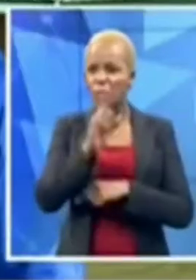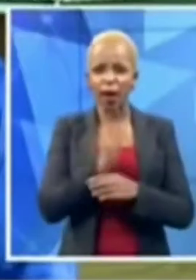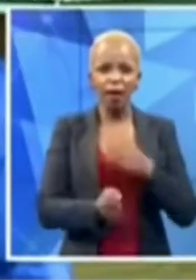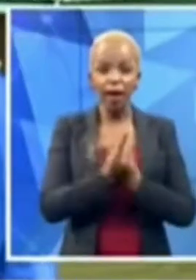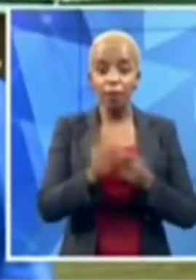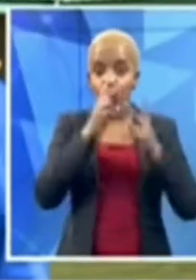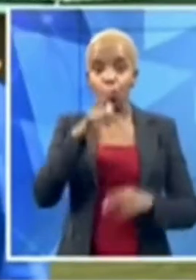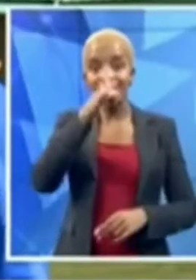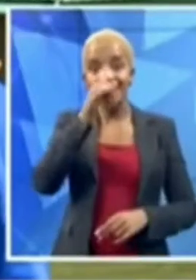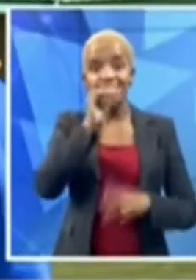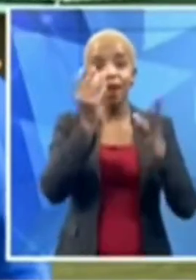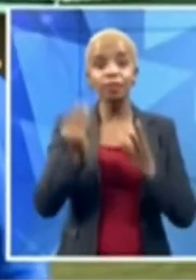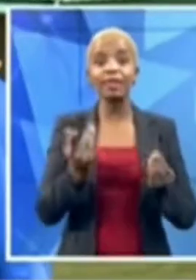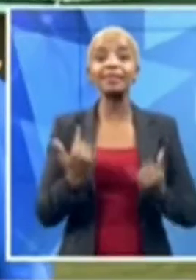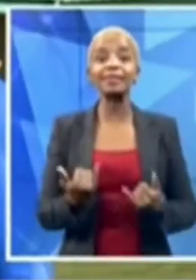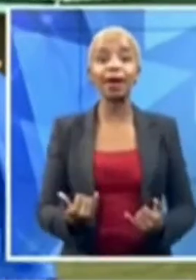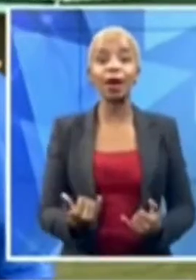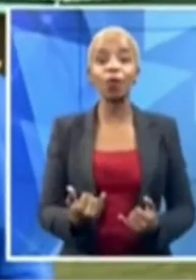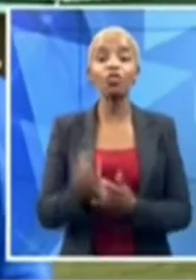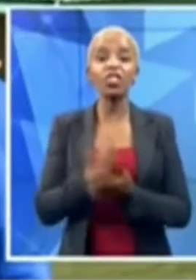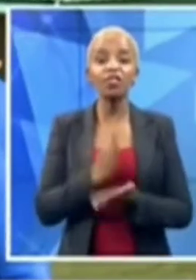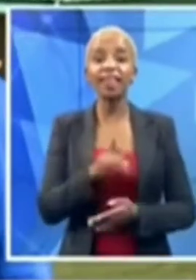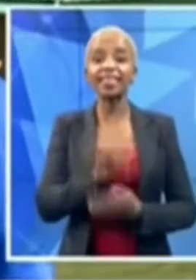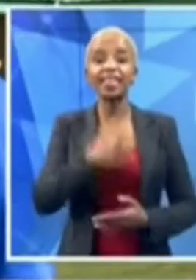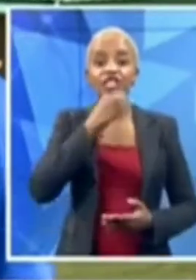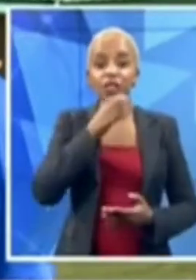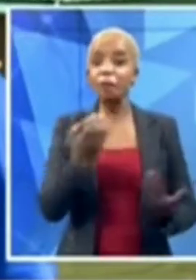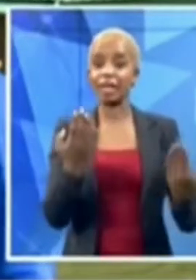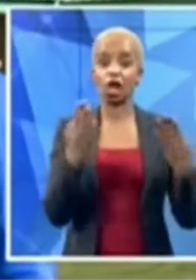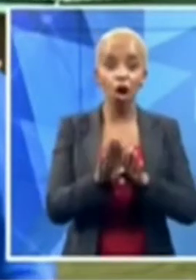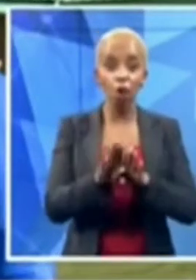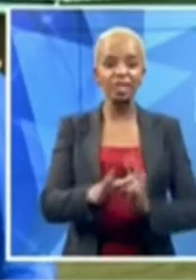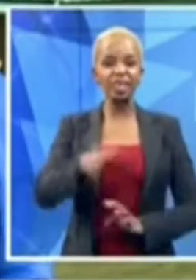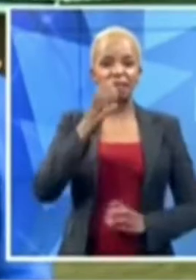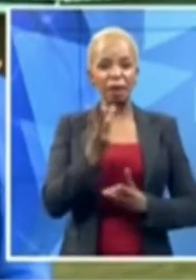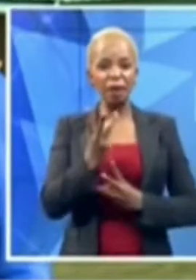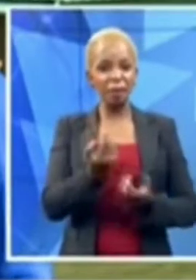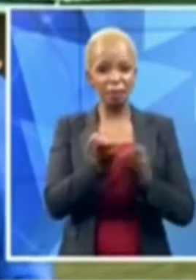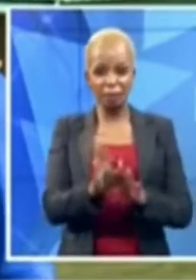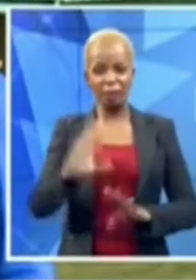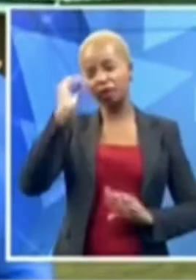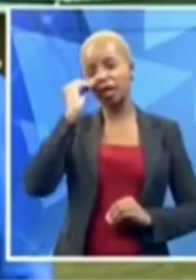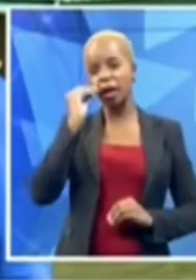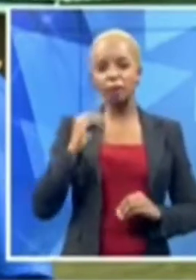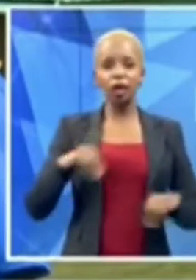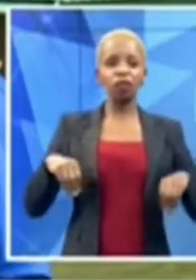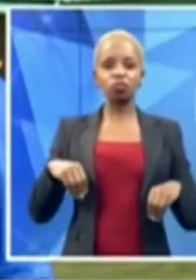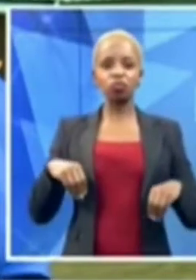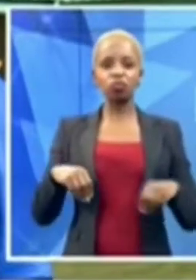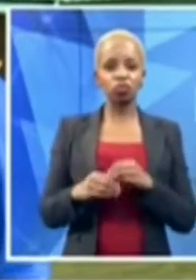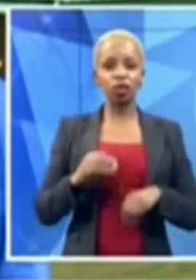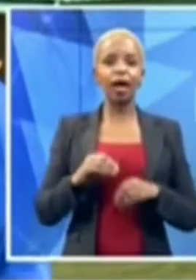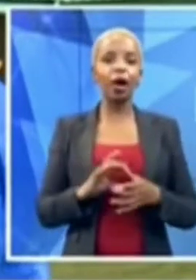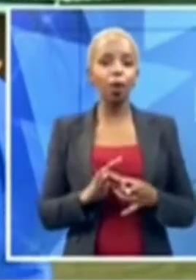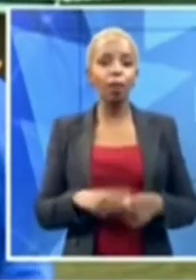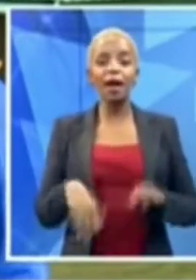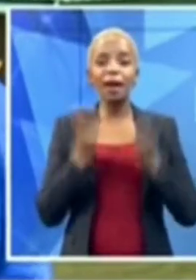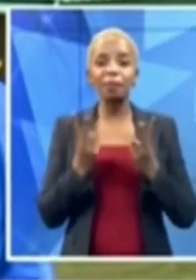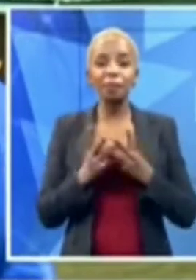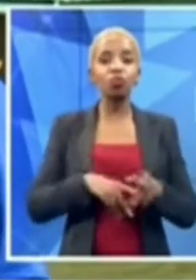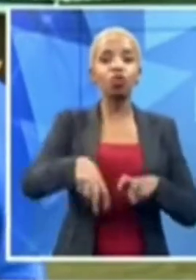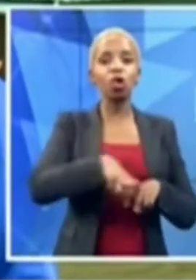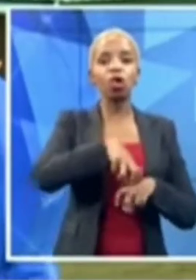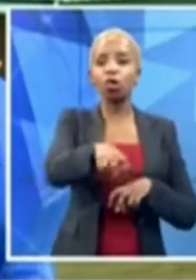for the fact that shebeens are closed, for the fact that people, they sleep during good time, for the fact that they don't move around here in